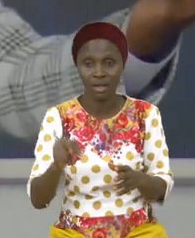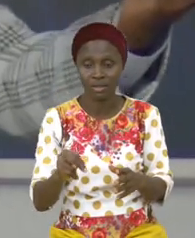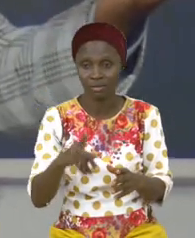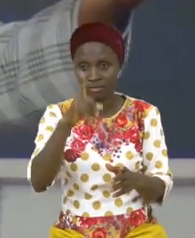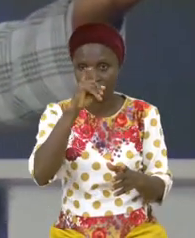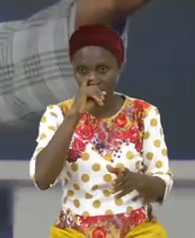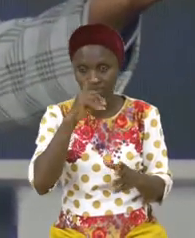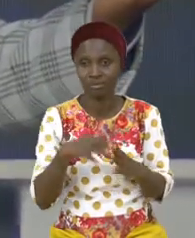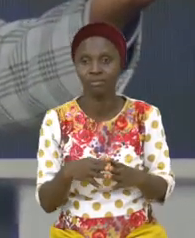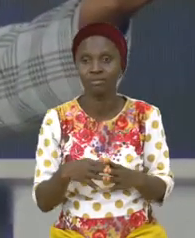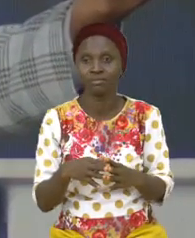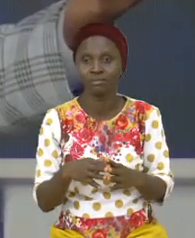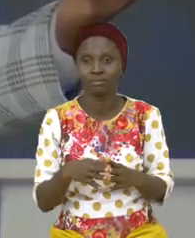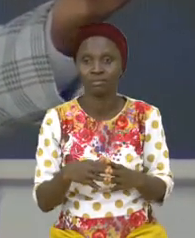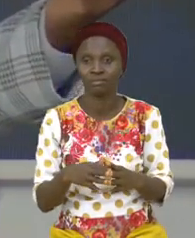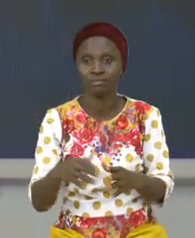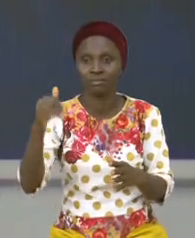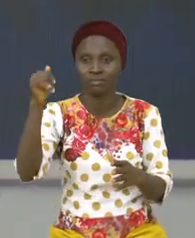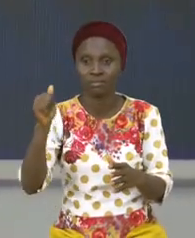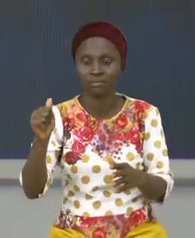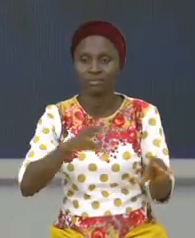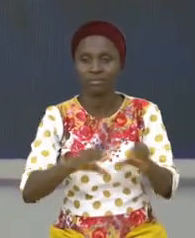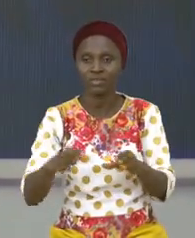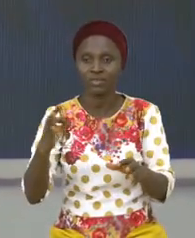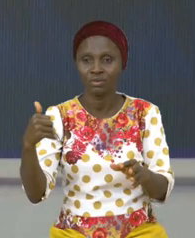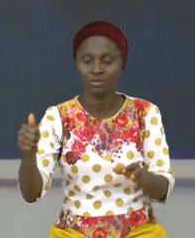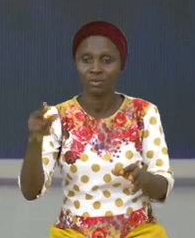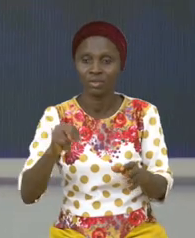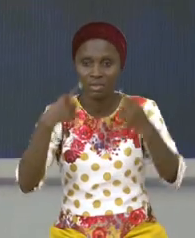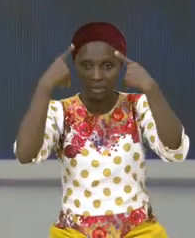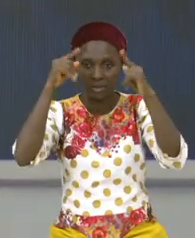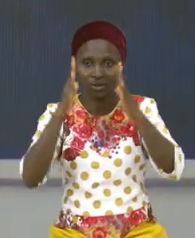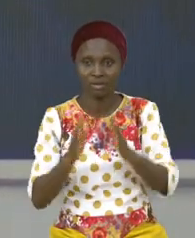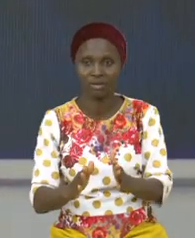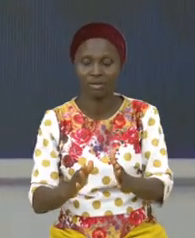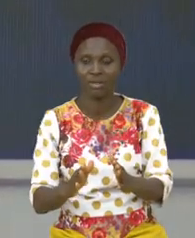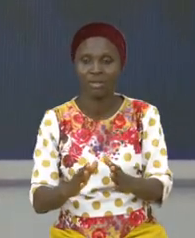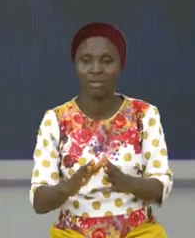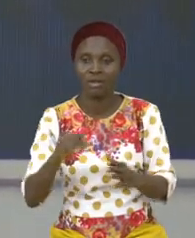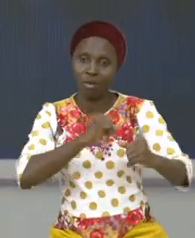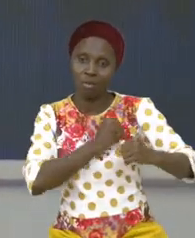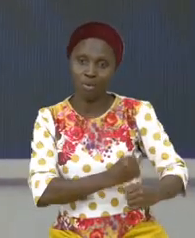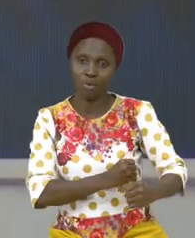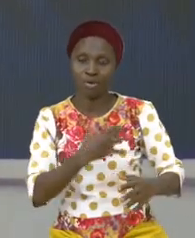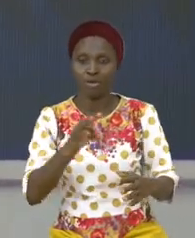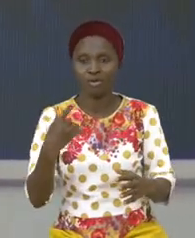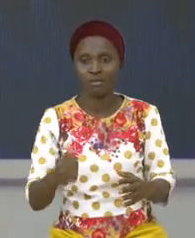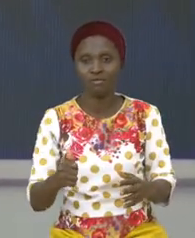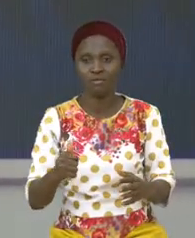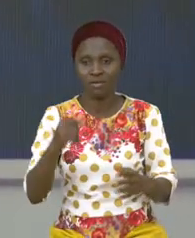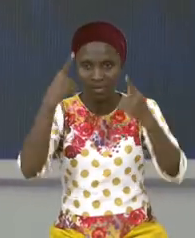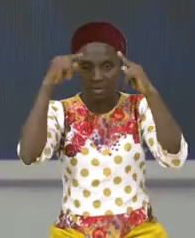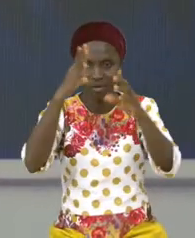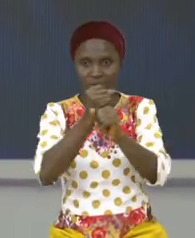acts of an achiever, guts of a go-getter, lead